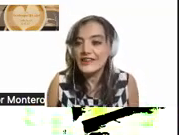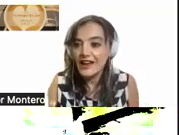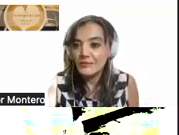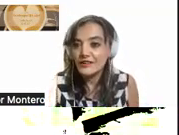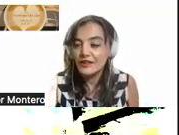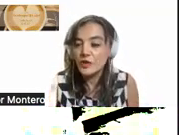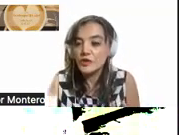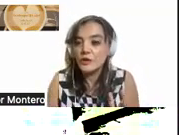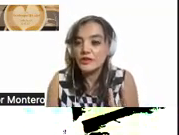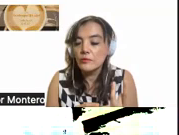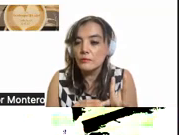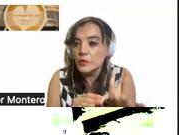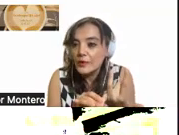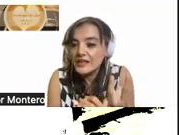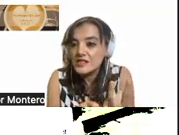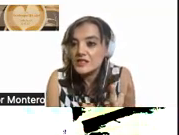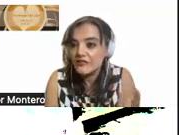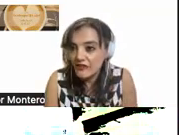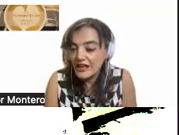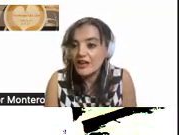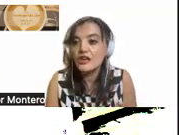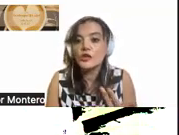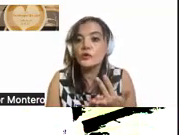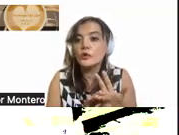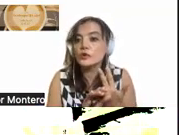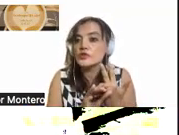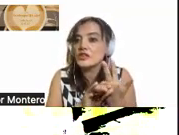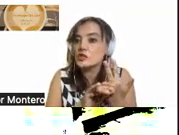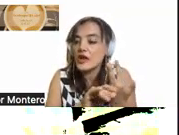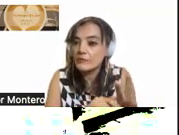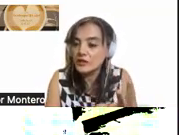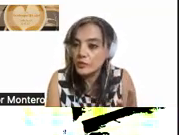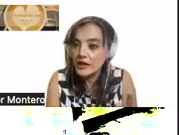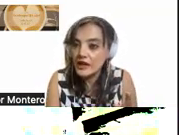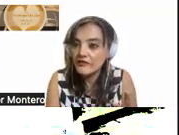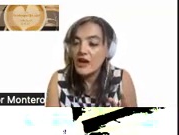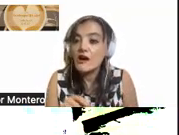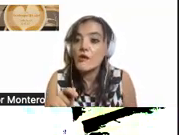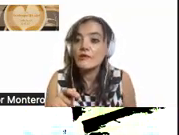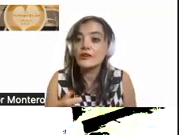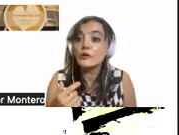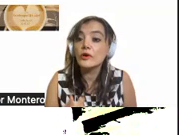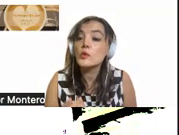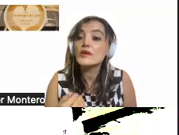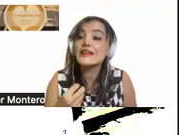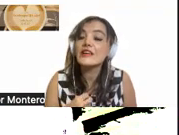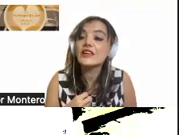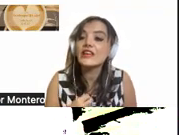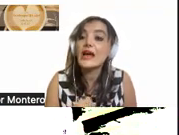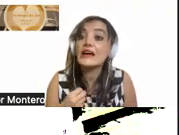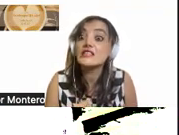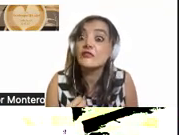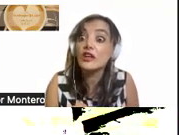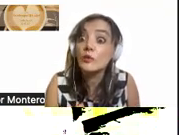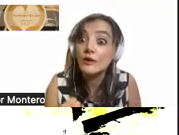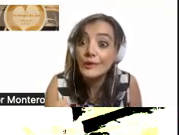Why does that happen? You know, the movie is fake. You know, those things don't happen in real life. However, your body was living